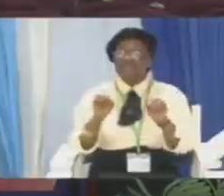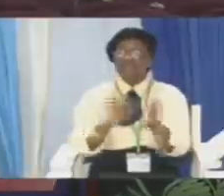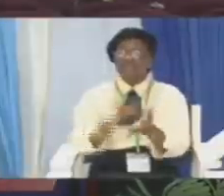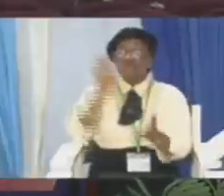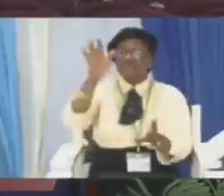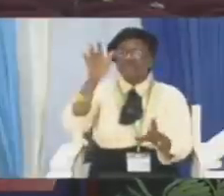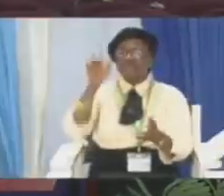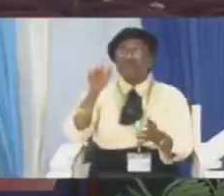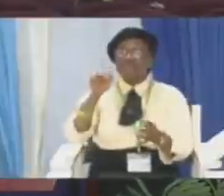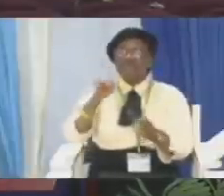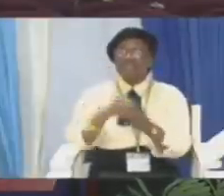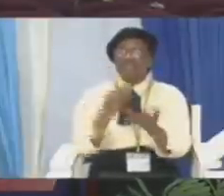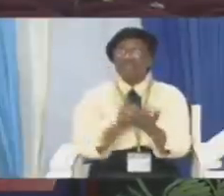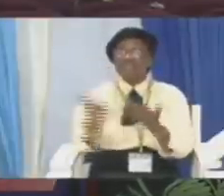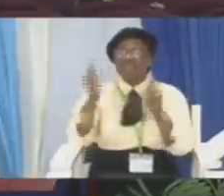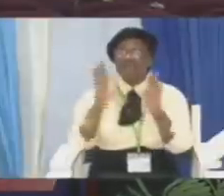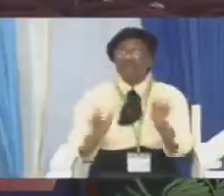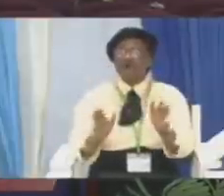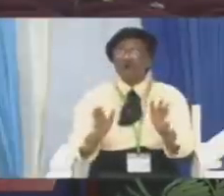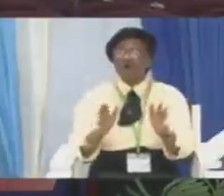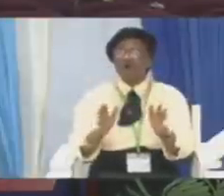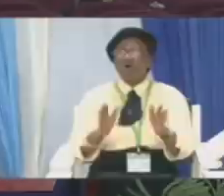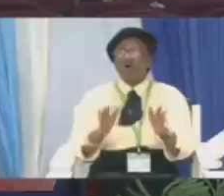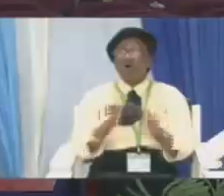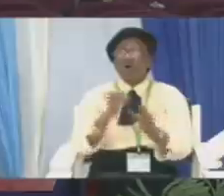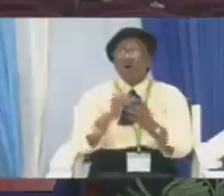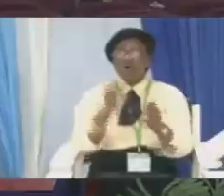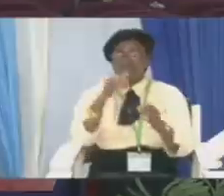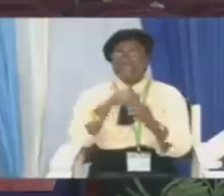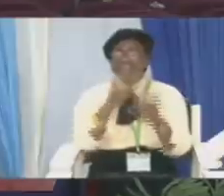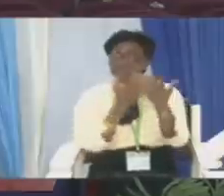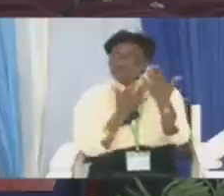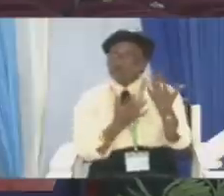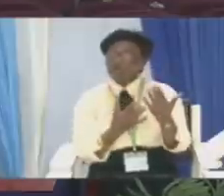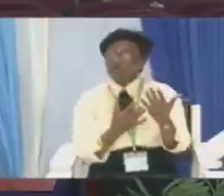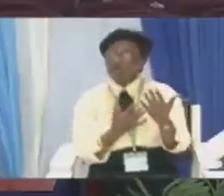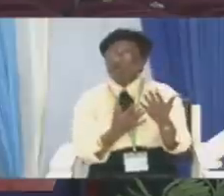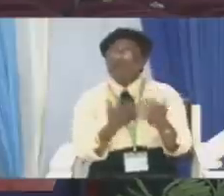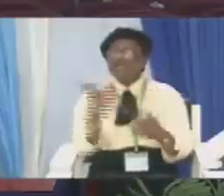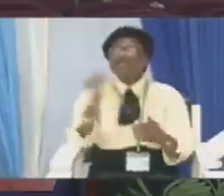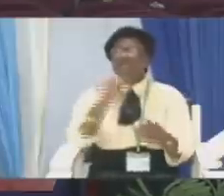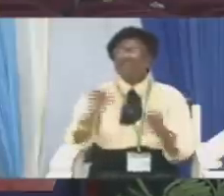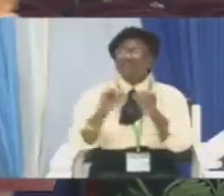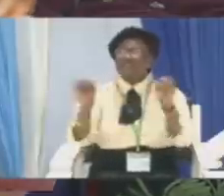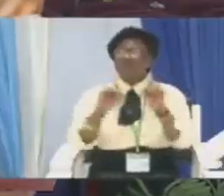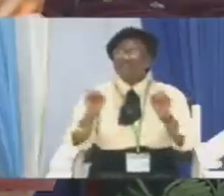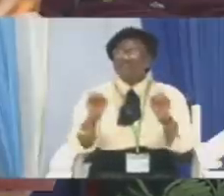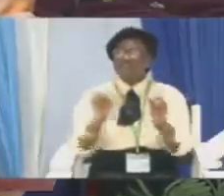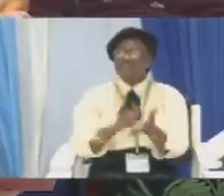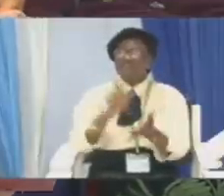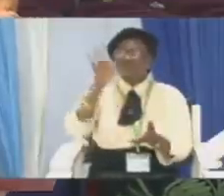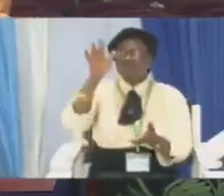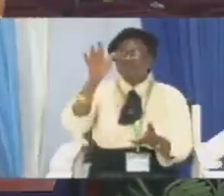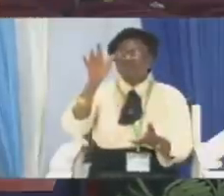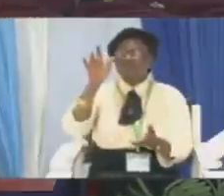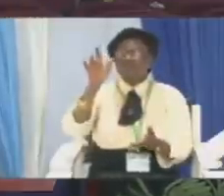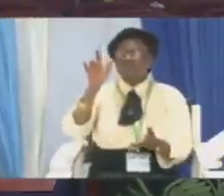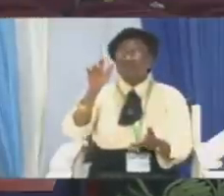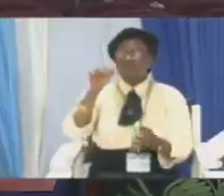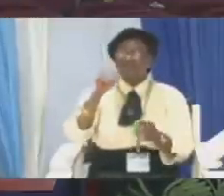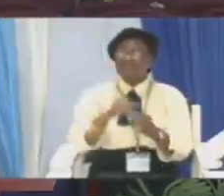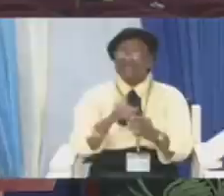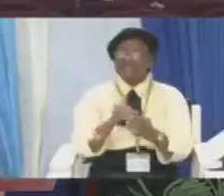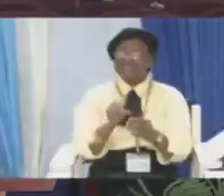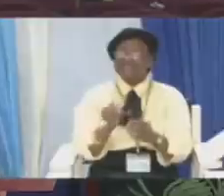glorious in failure or in sorrow. There is nothing glorious in